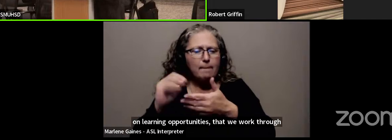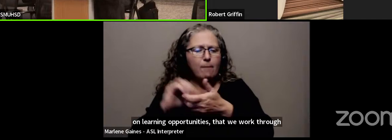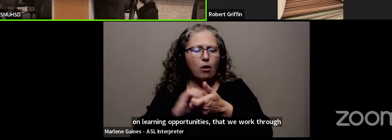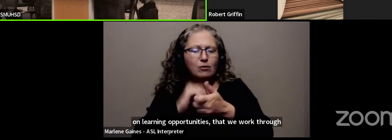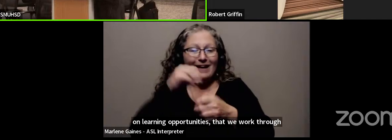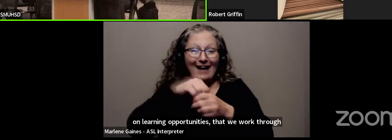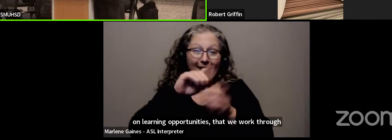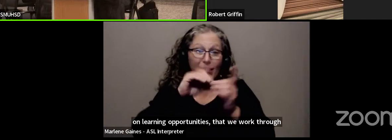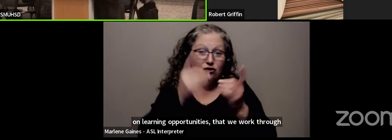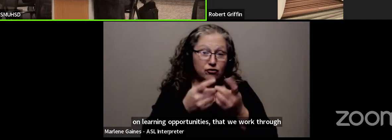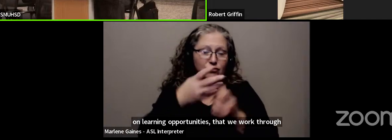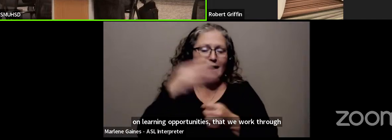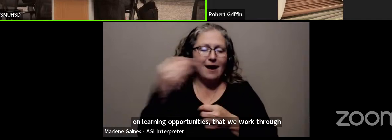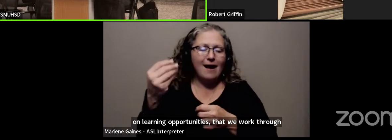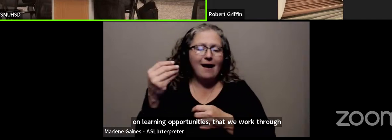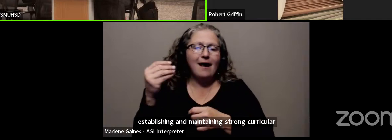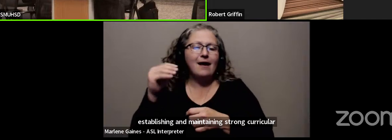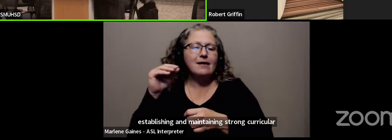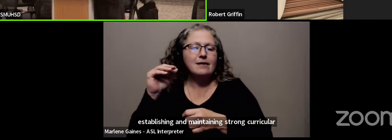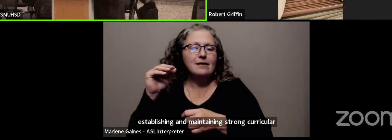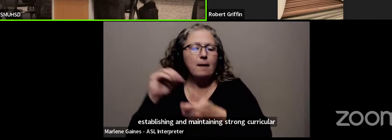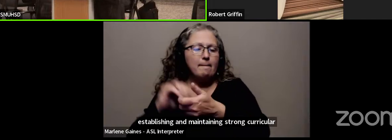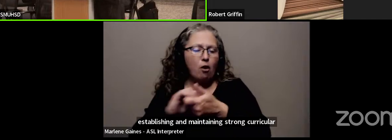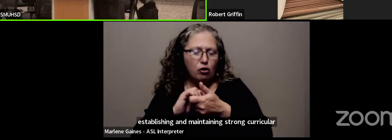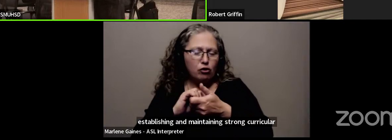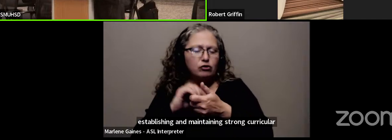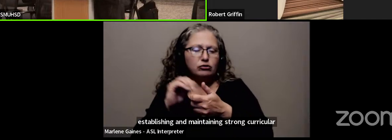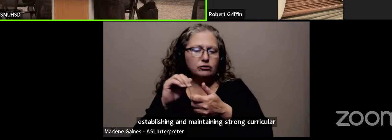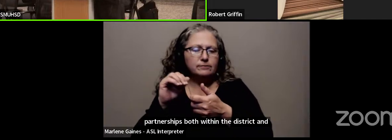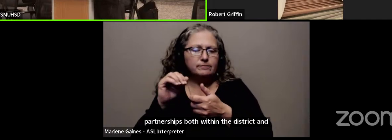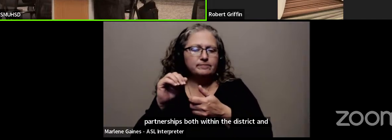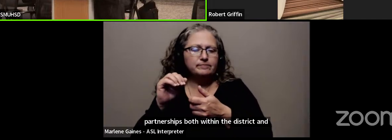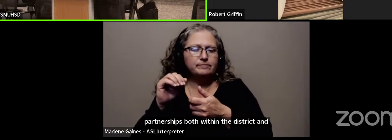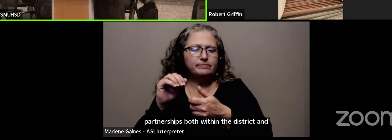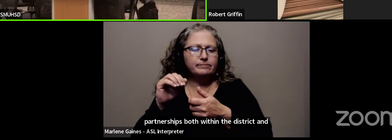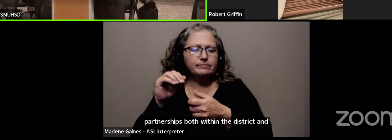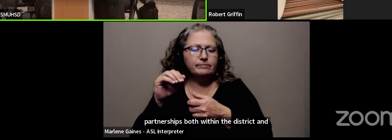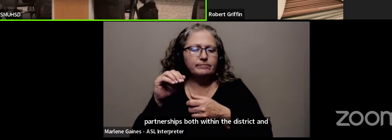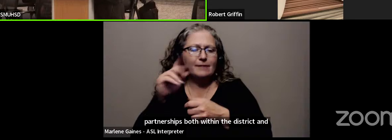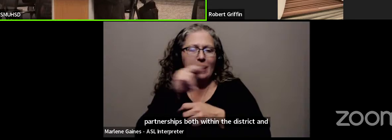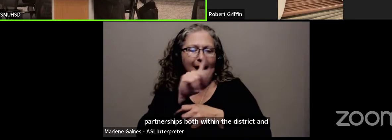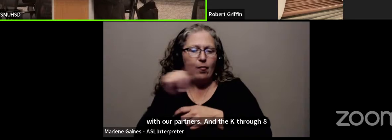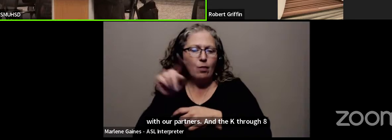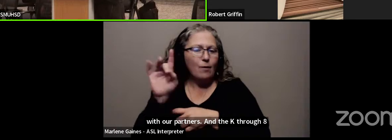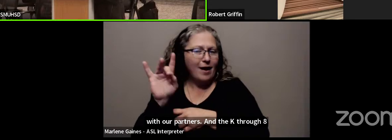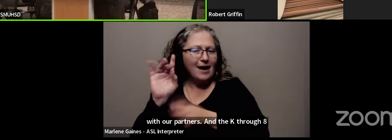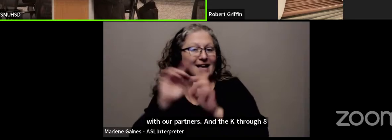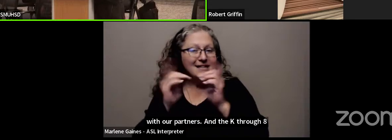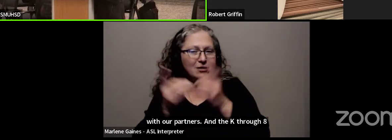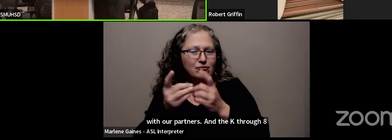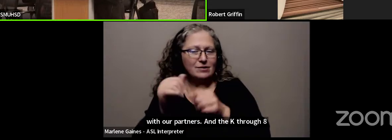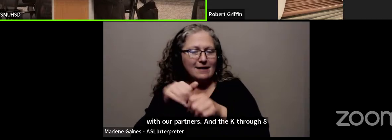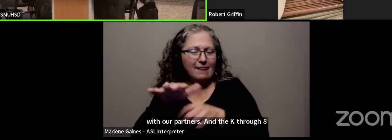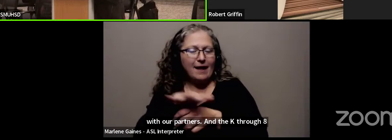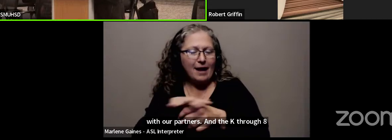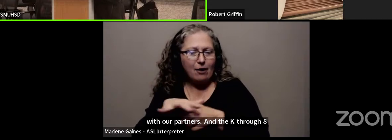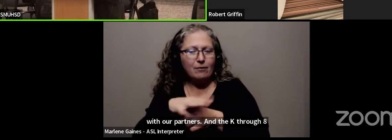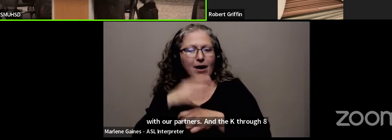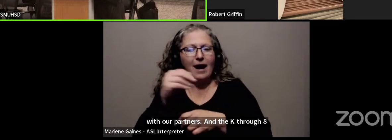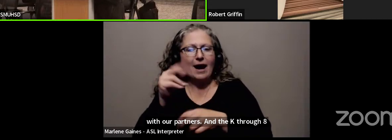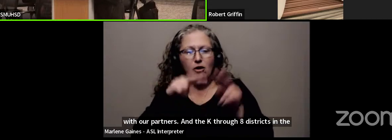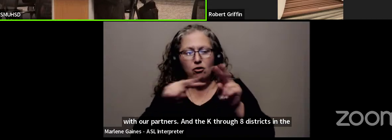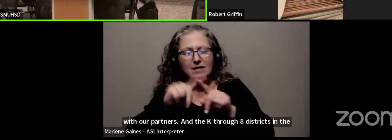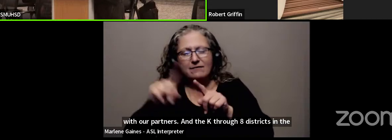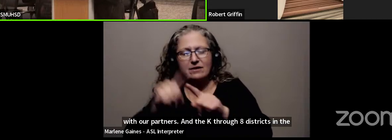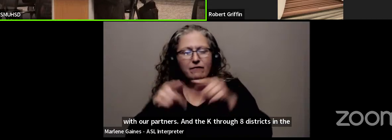district and with our partners in the K through 8 districts in the area, and looking at different ways